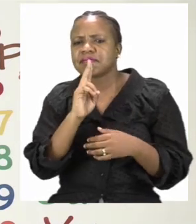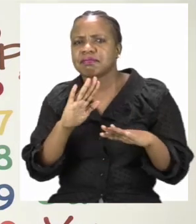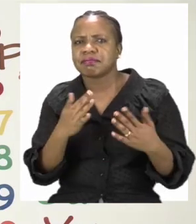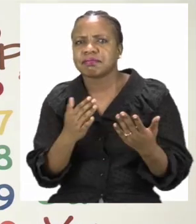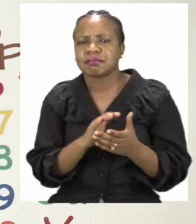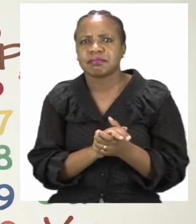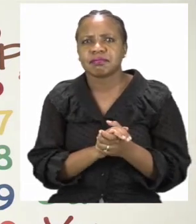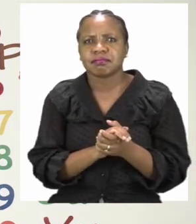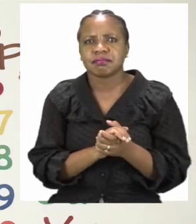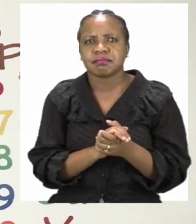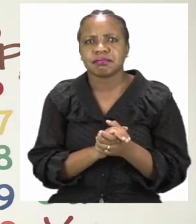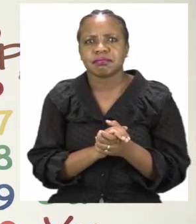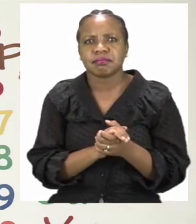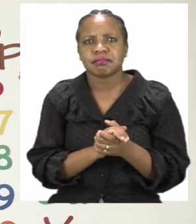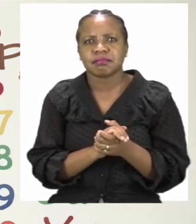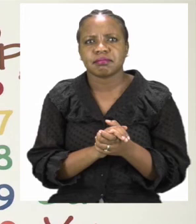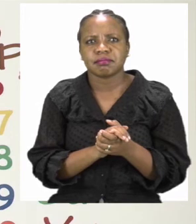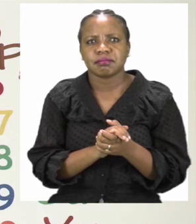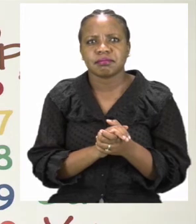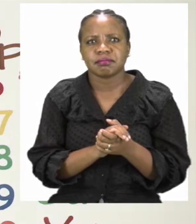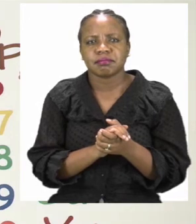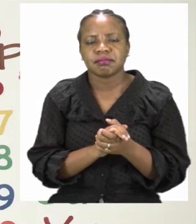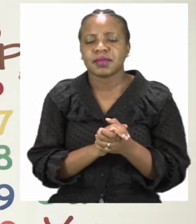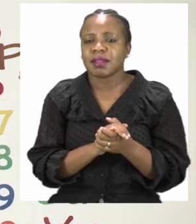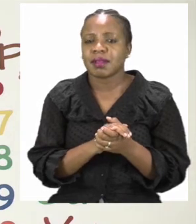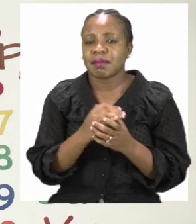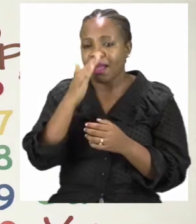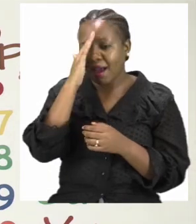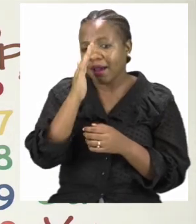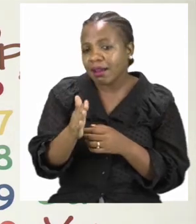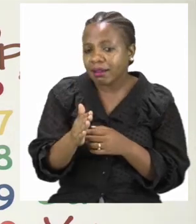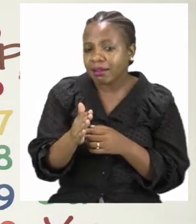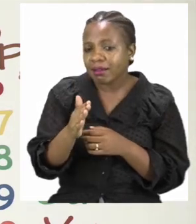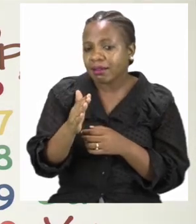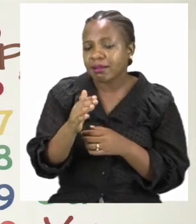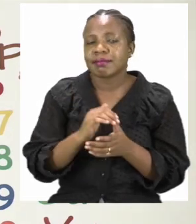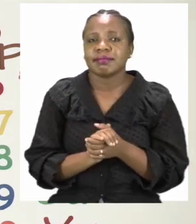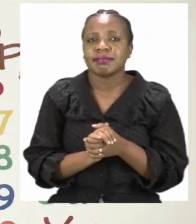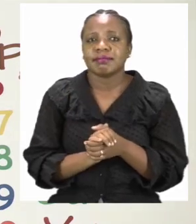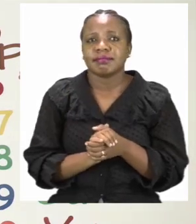Let me be the first one to say it. Hi. What do you say?